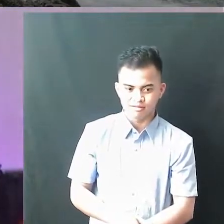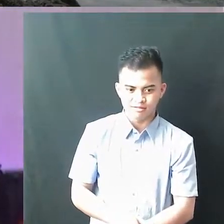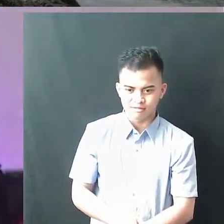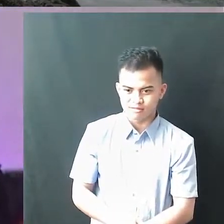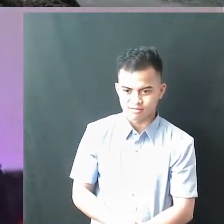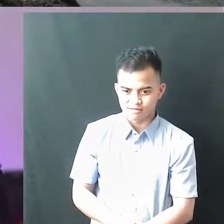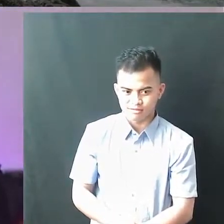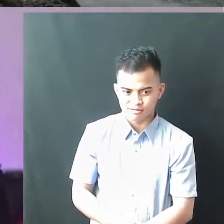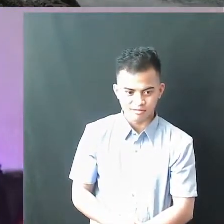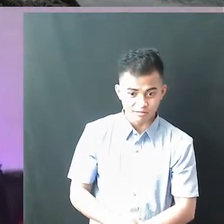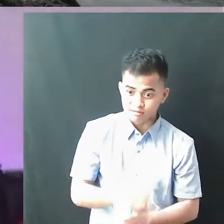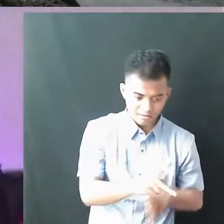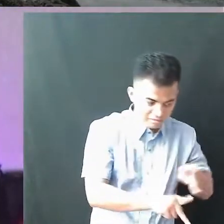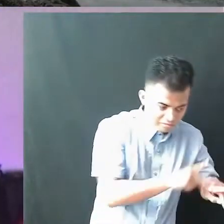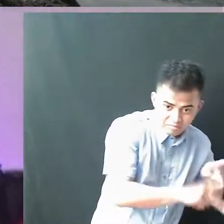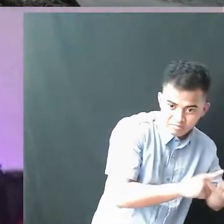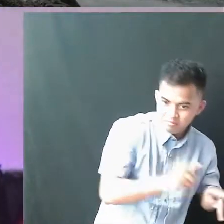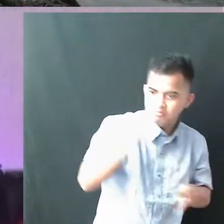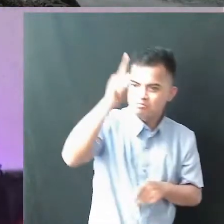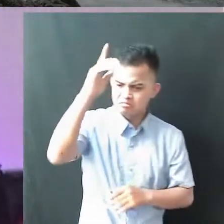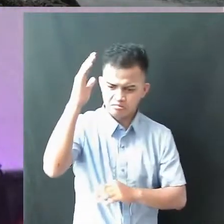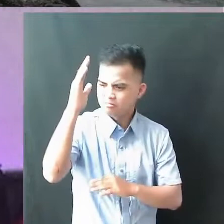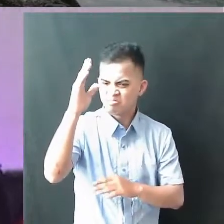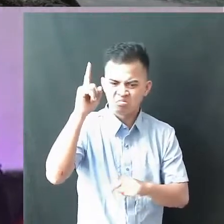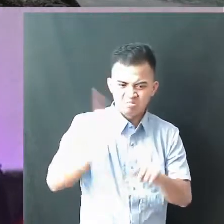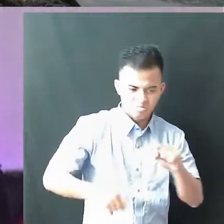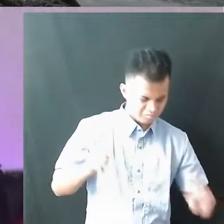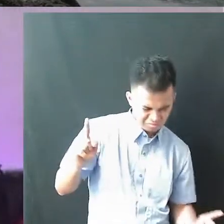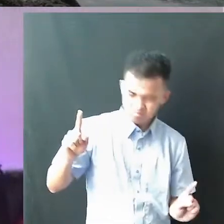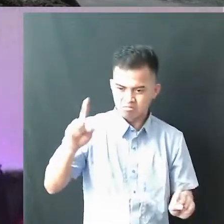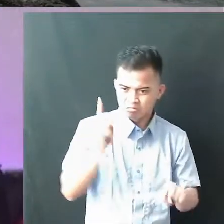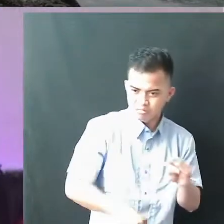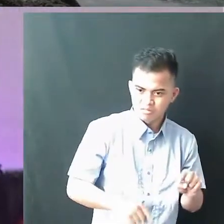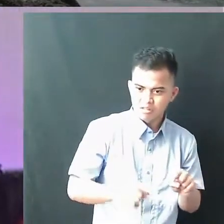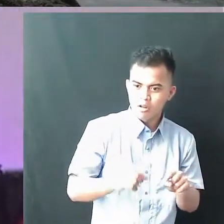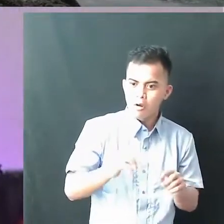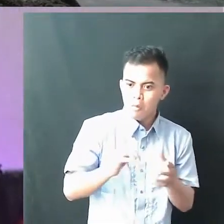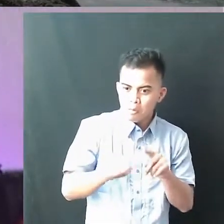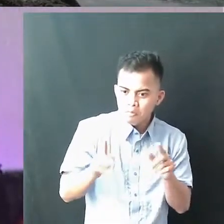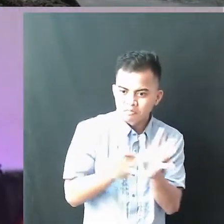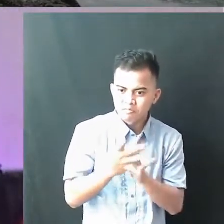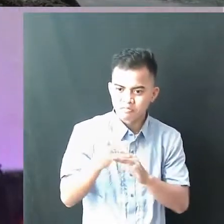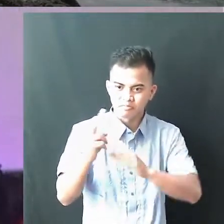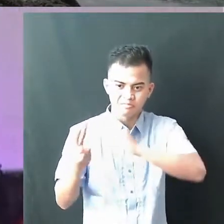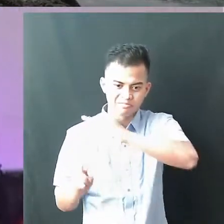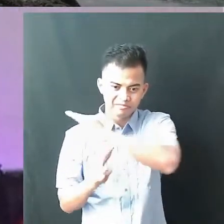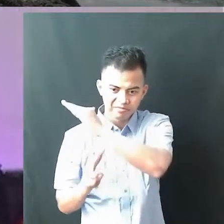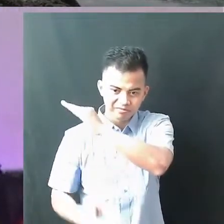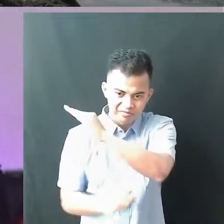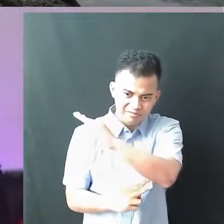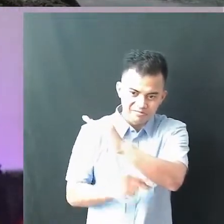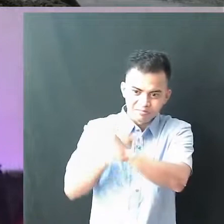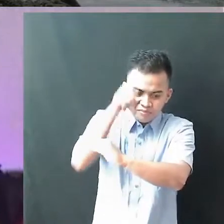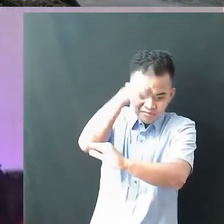We need a mediator. Hold on to that mediator. Hold fast to that which is good.